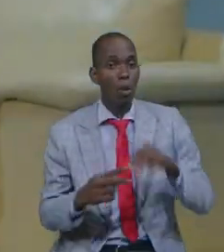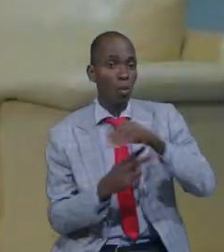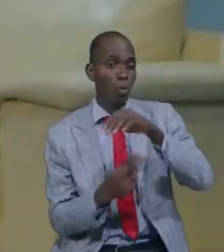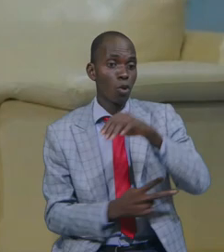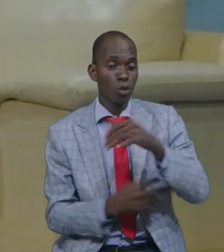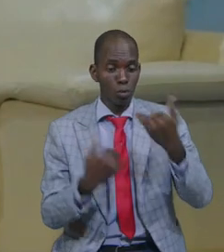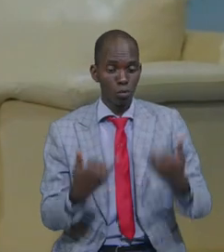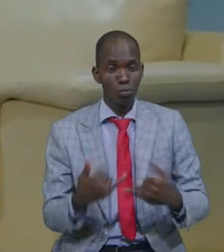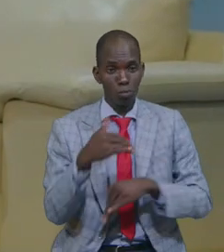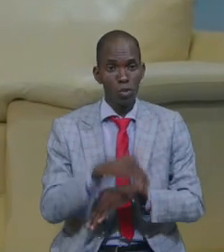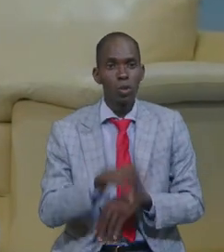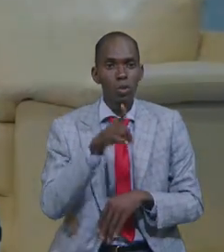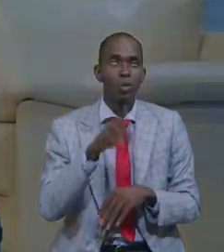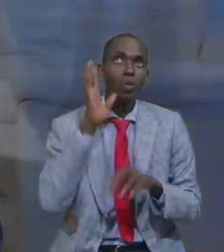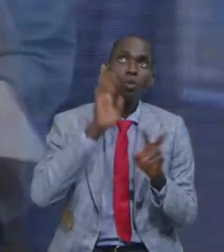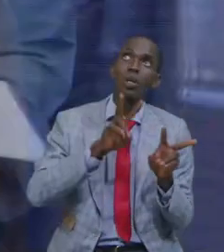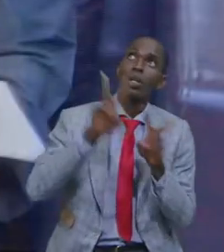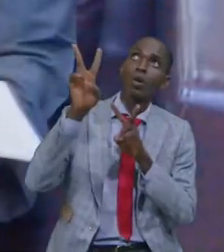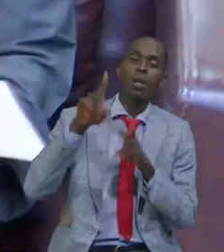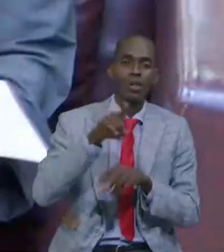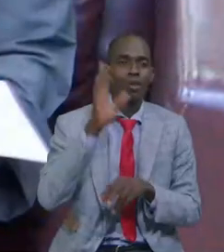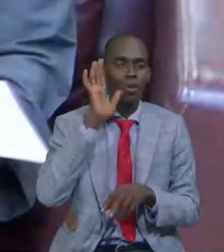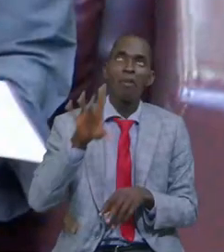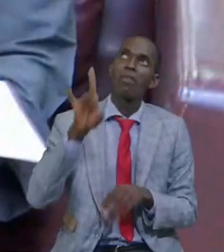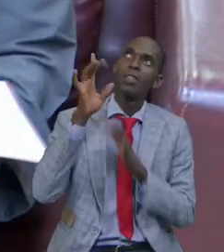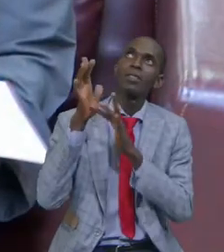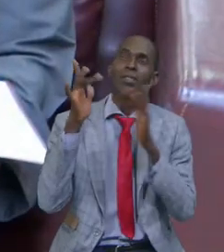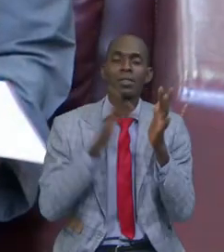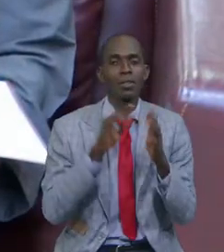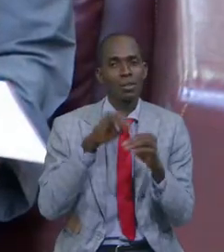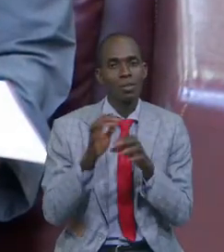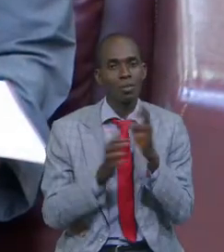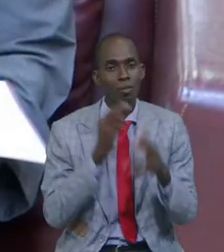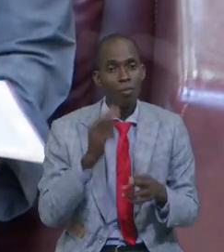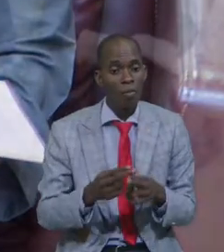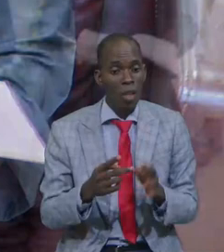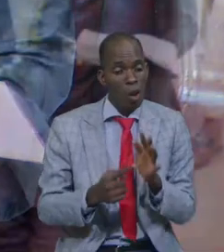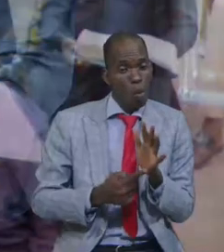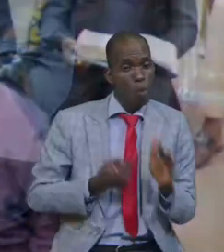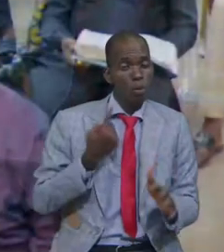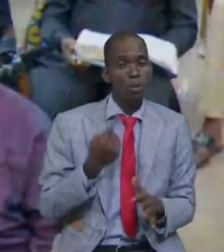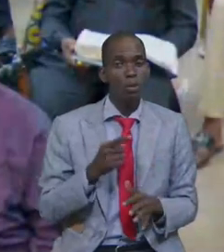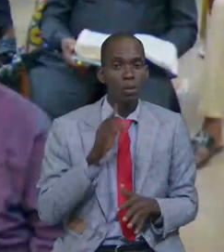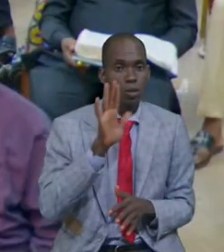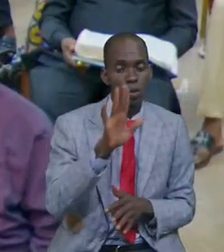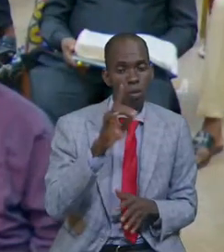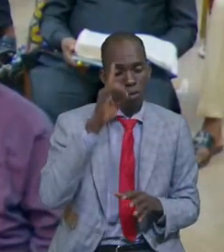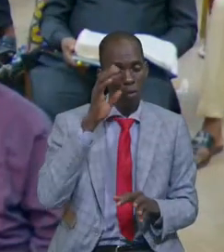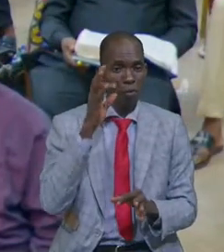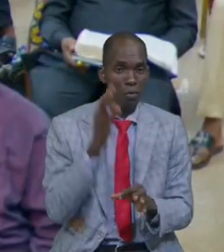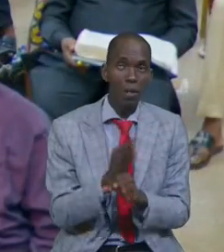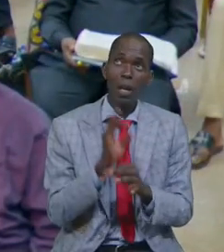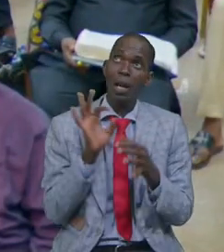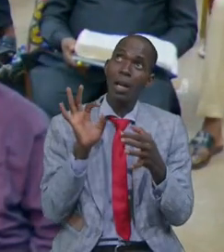can look, you will see Jesus. And once your faith will catch